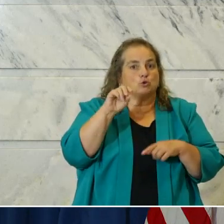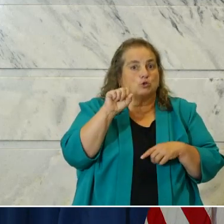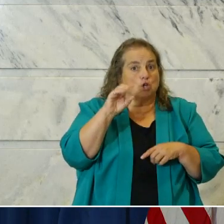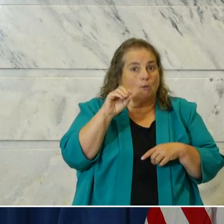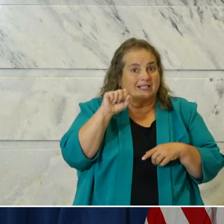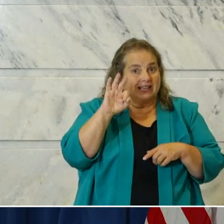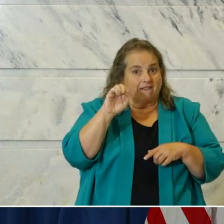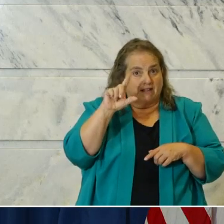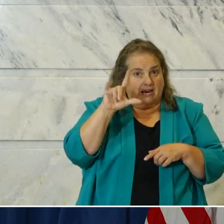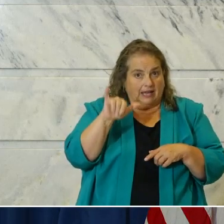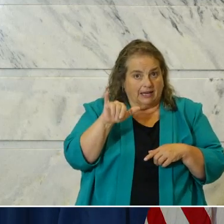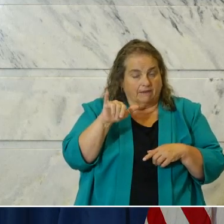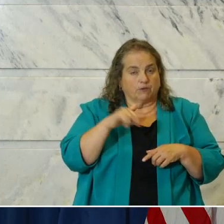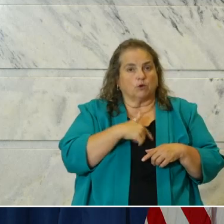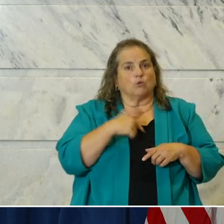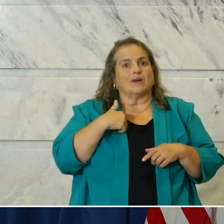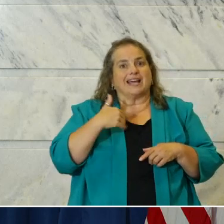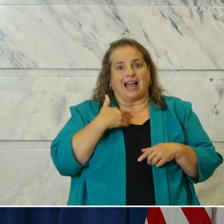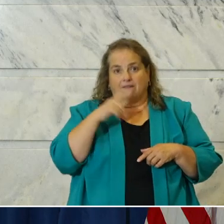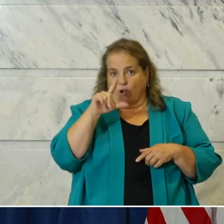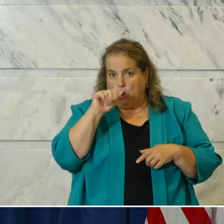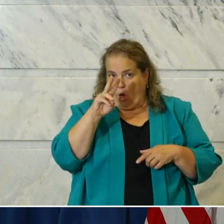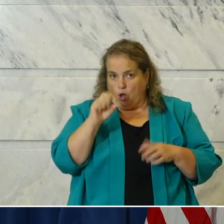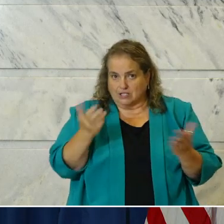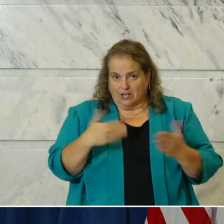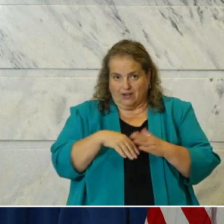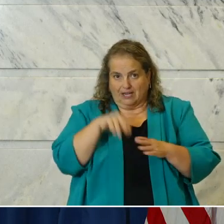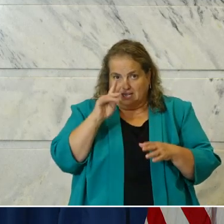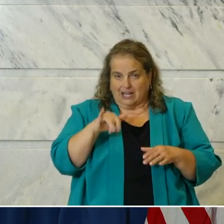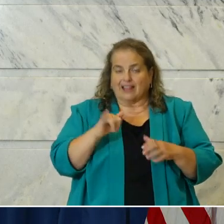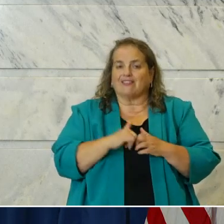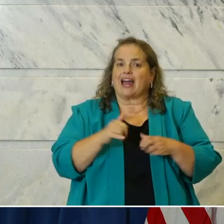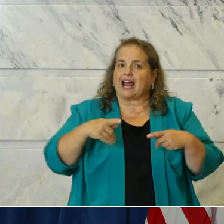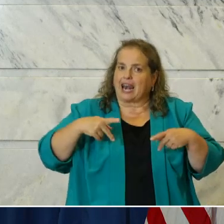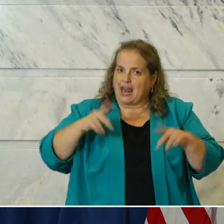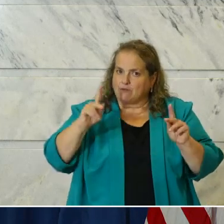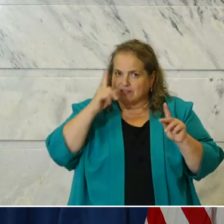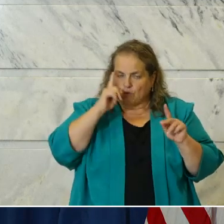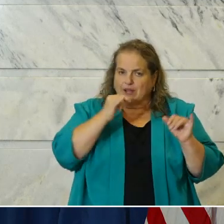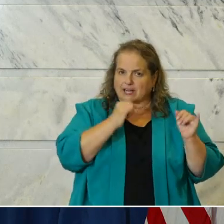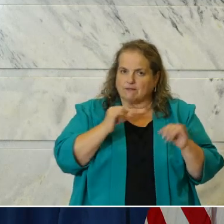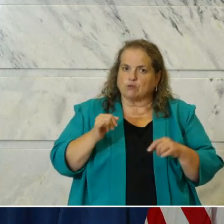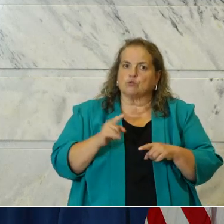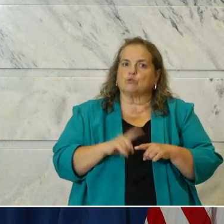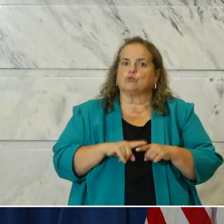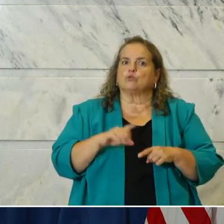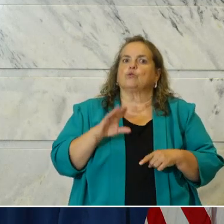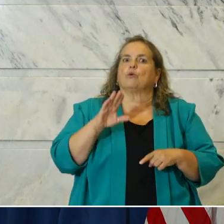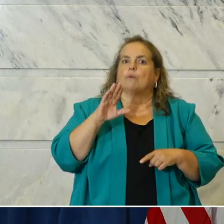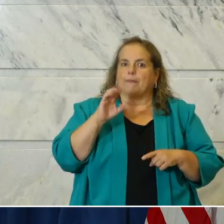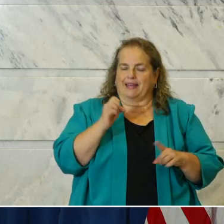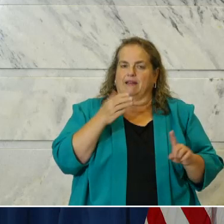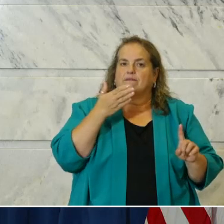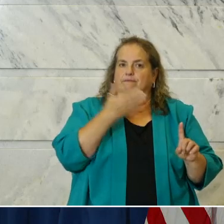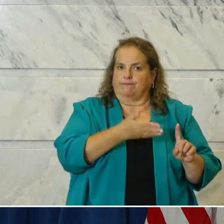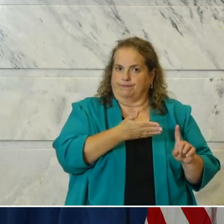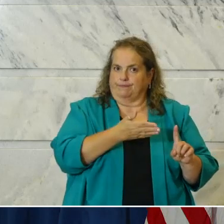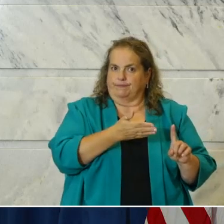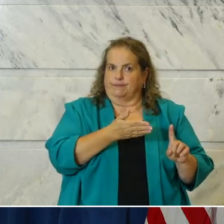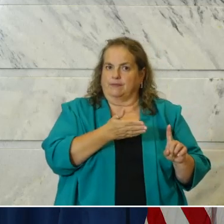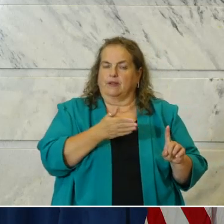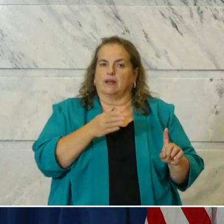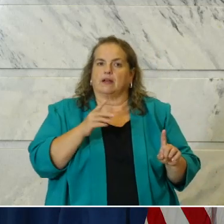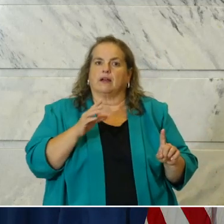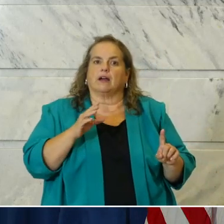We've got laws in Kentucky that allow for individuals to be armed at those